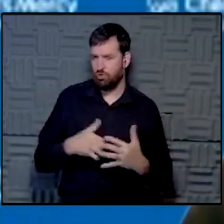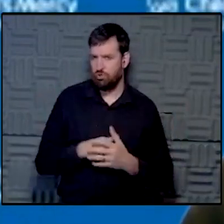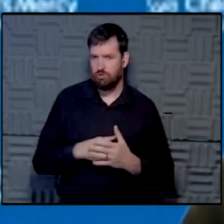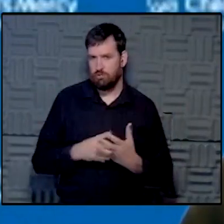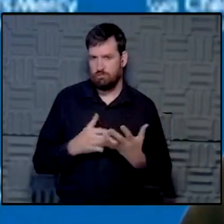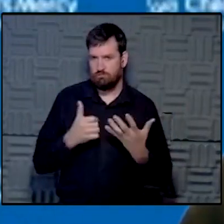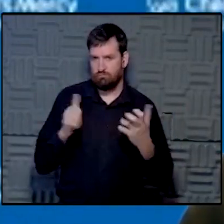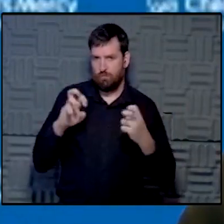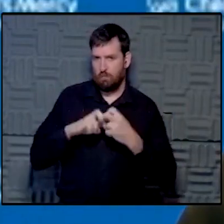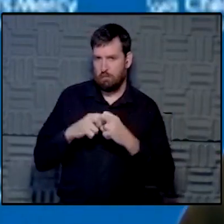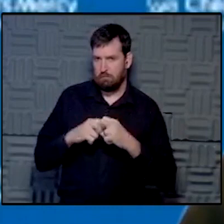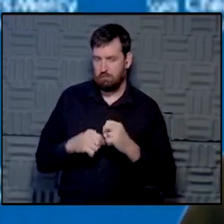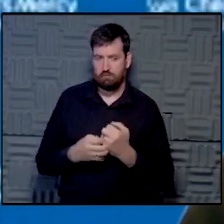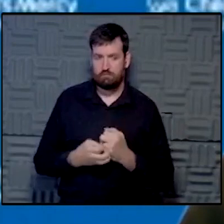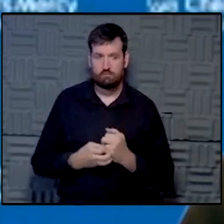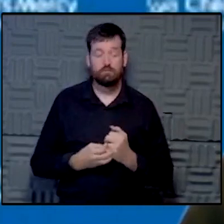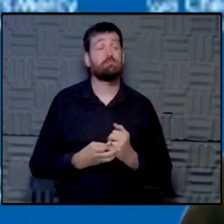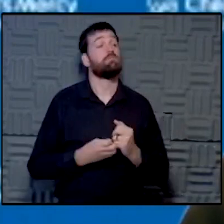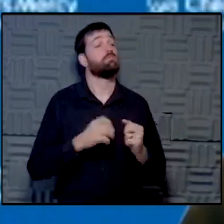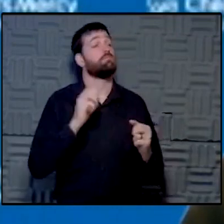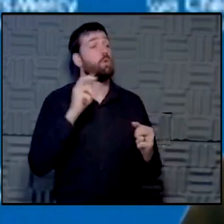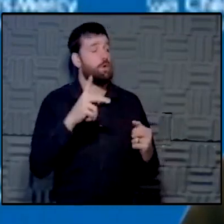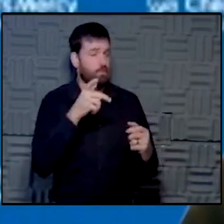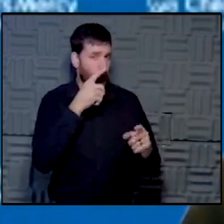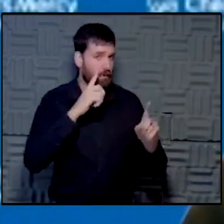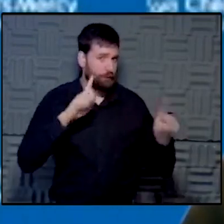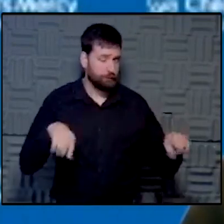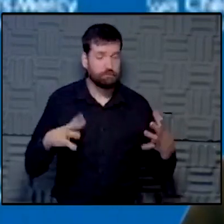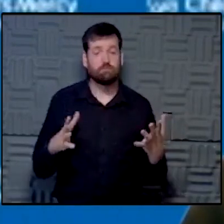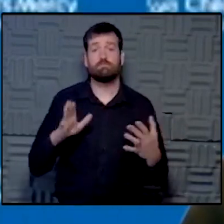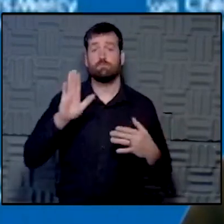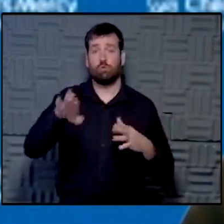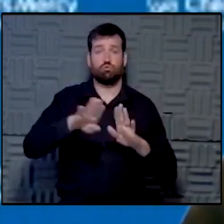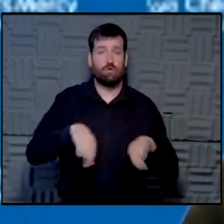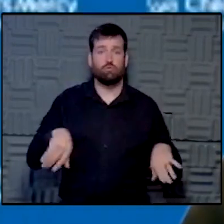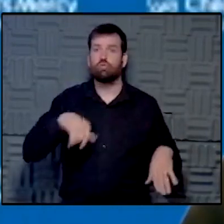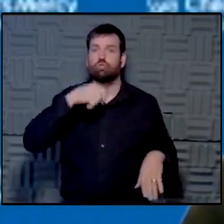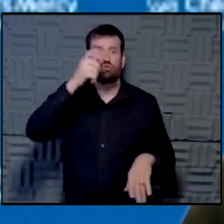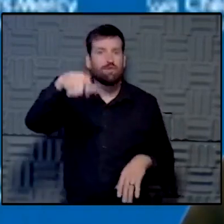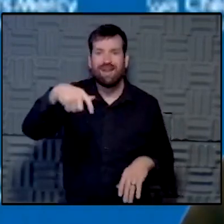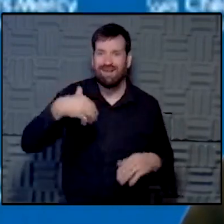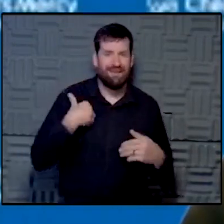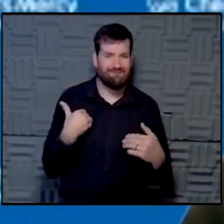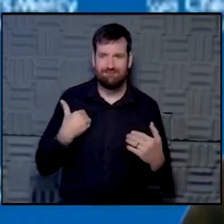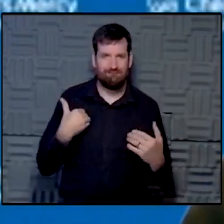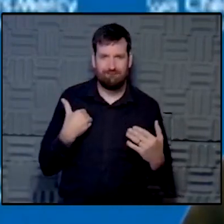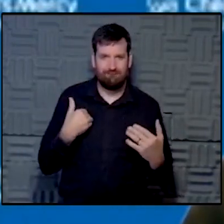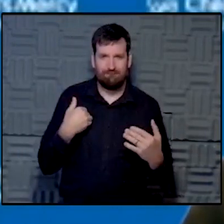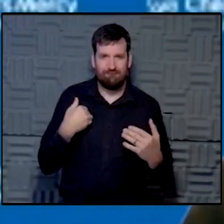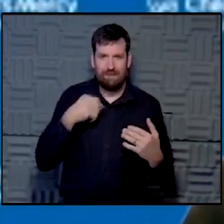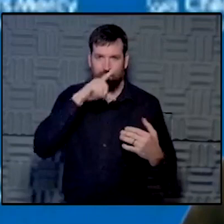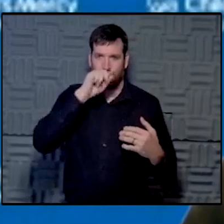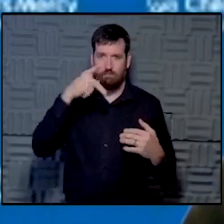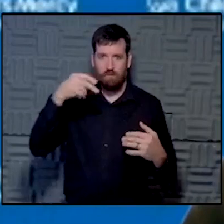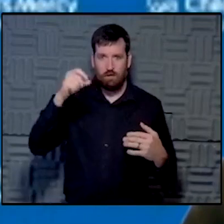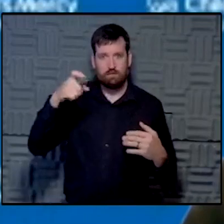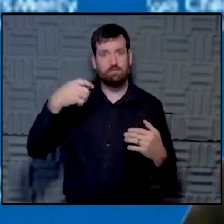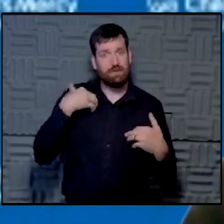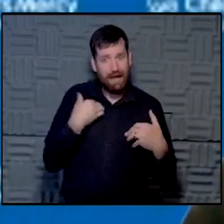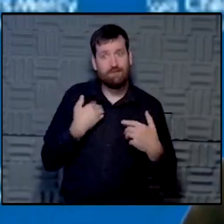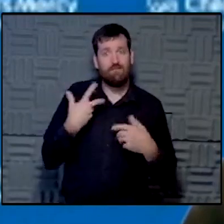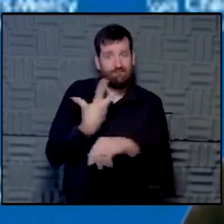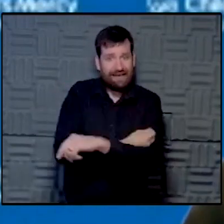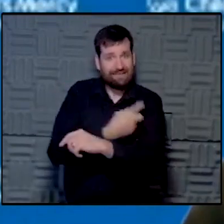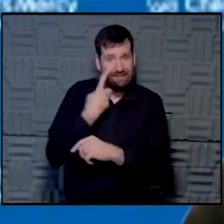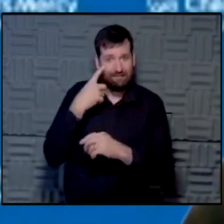any problems there. Okay, so then I'll answer it this way. Your child should not have chickenpox because we have a perfectly good vaccine against chickenpox